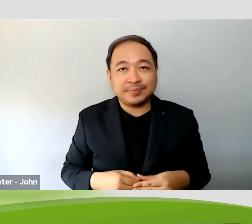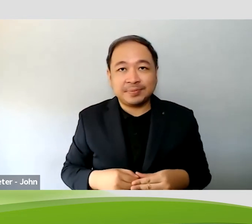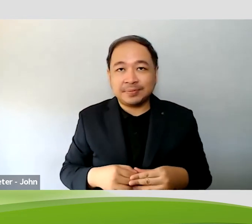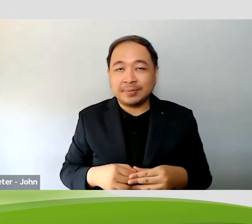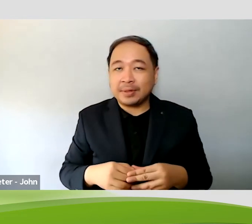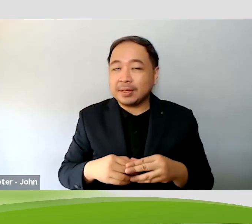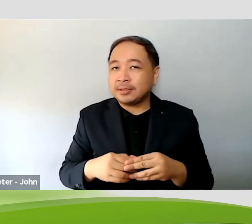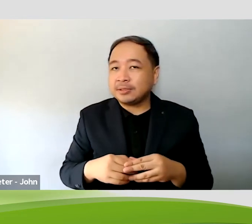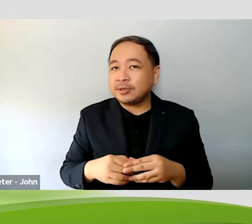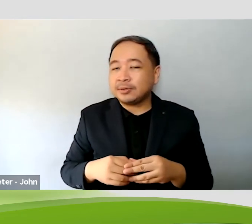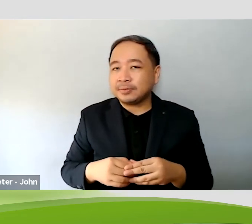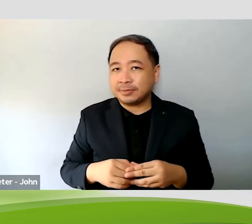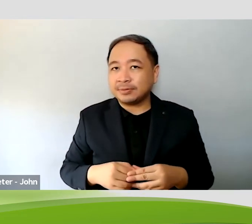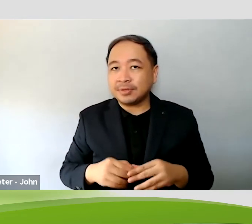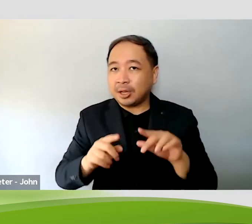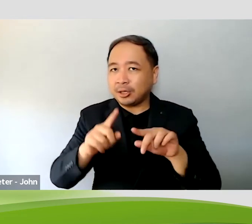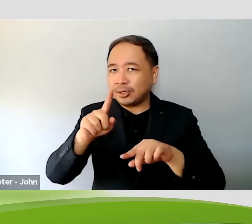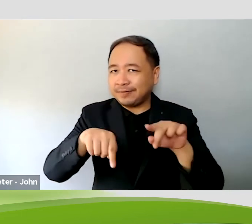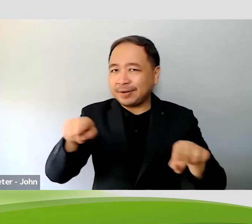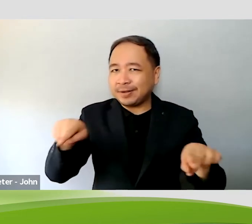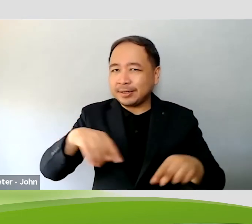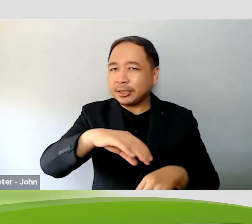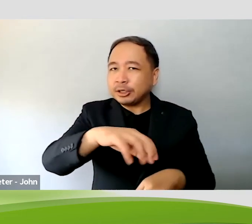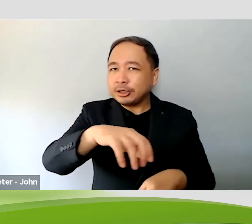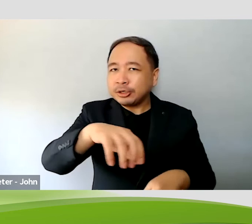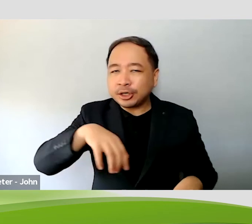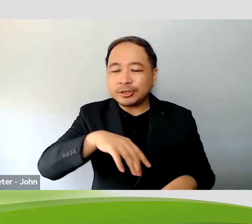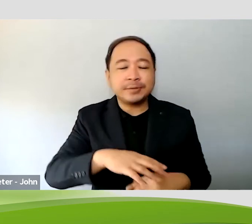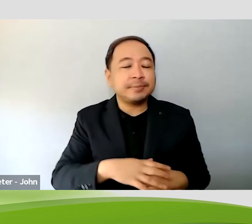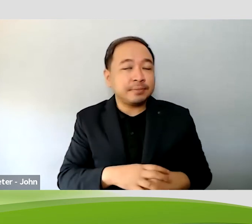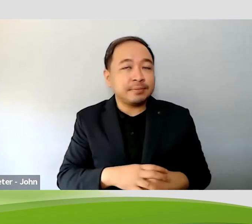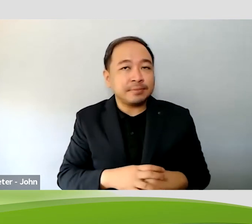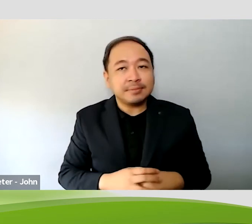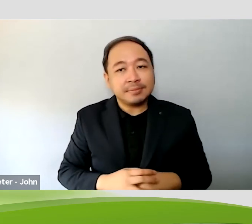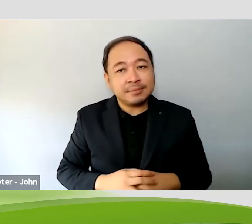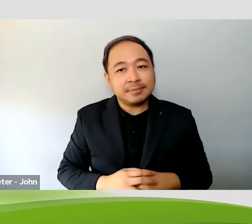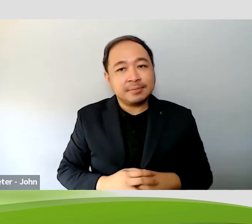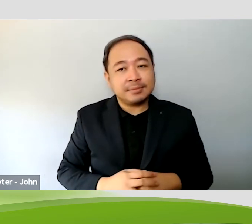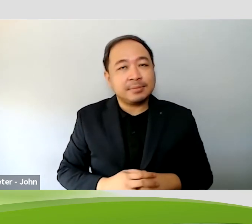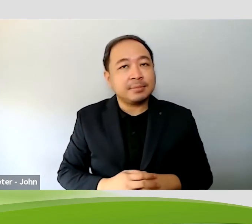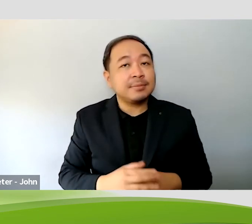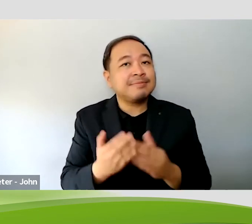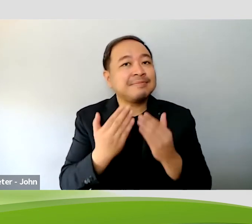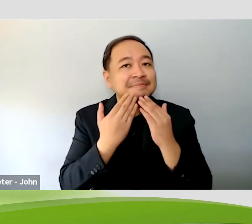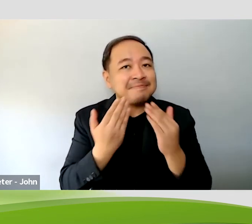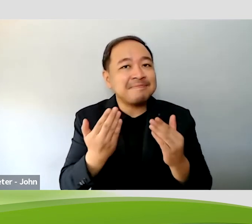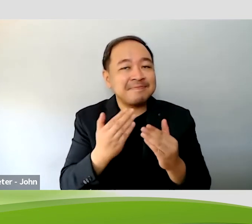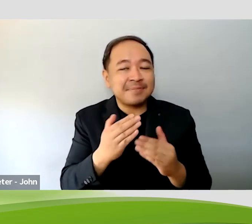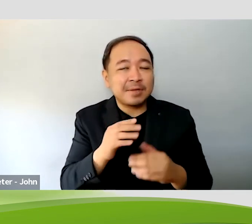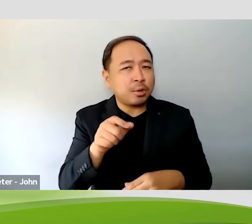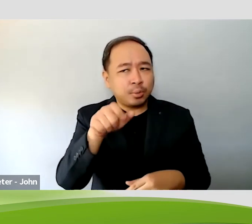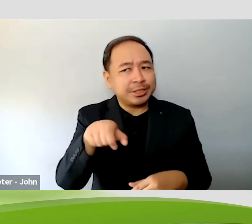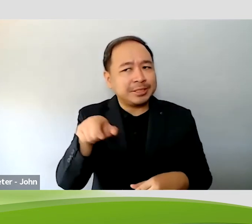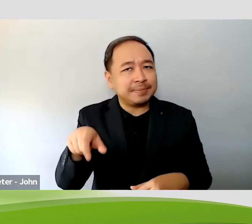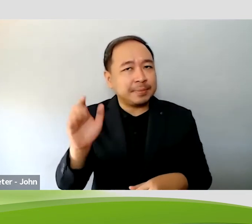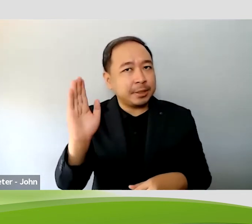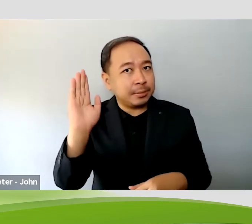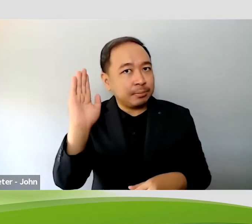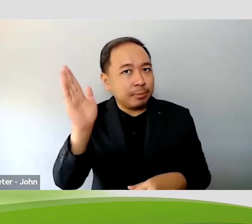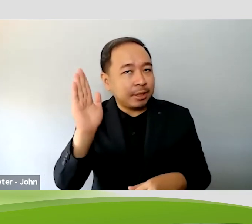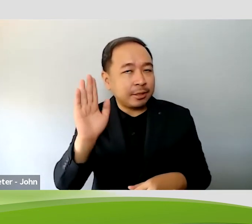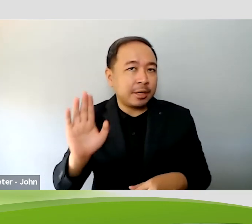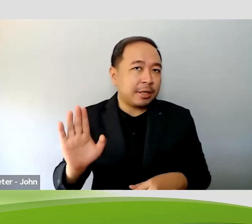time zones. And I would like to thank all the speakers this morning for their very